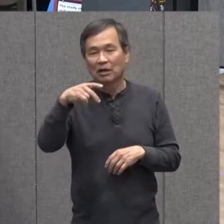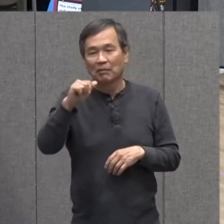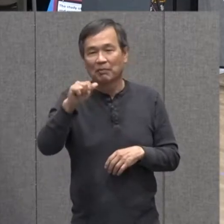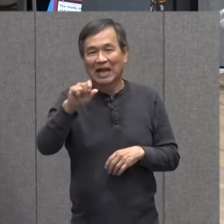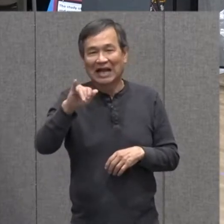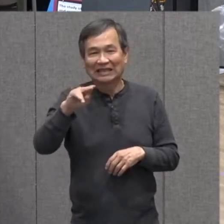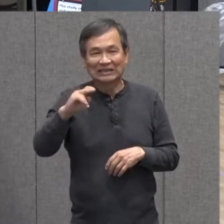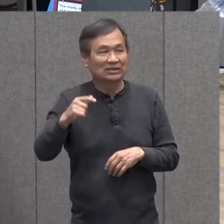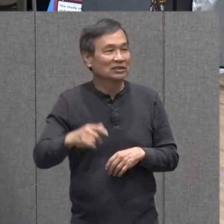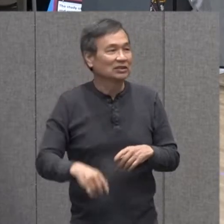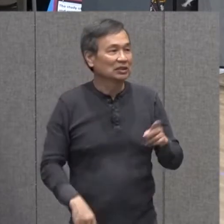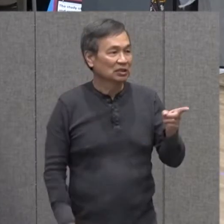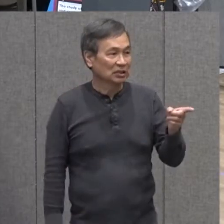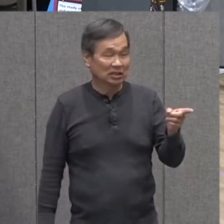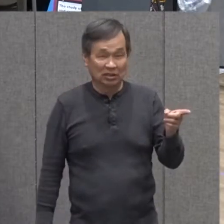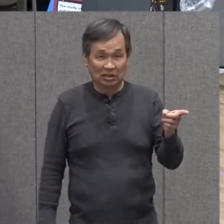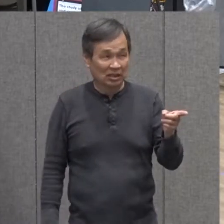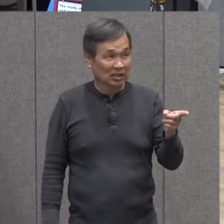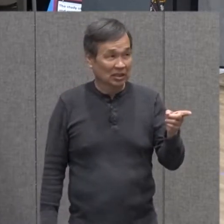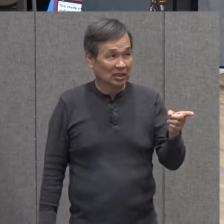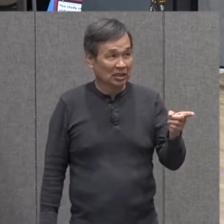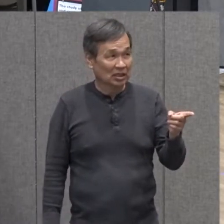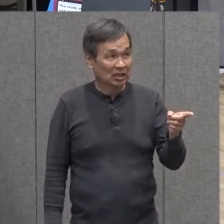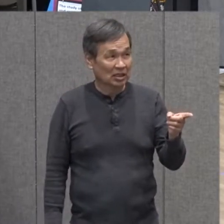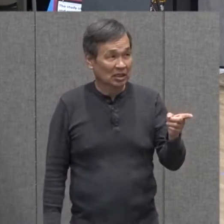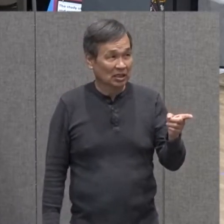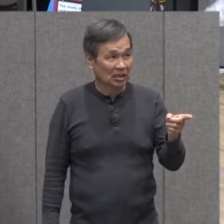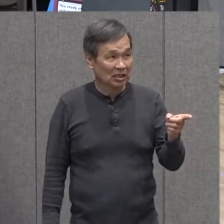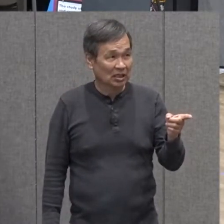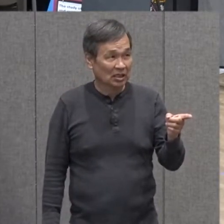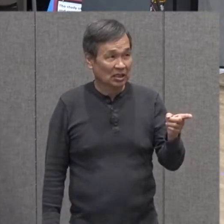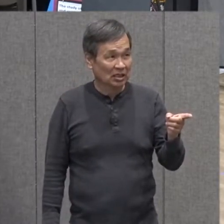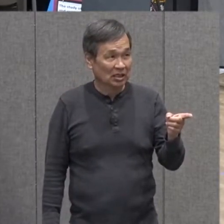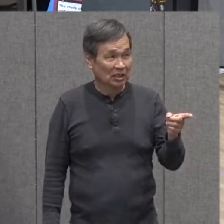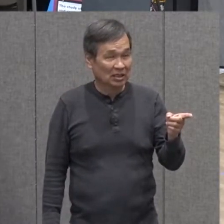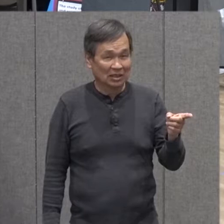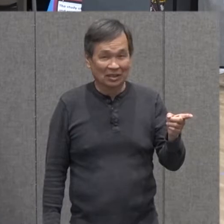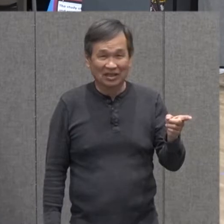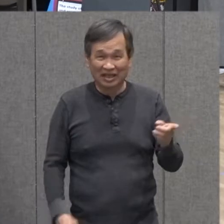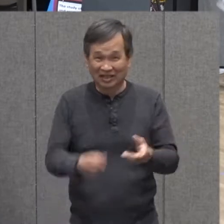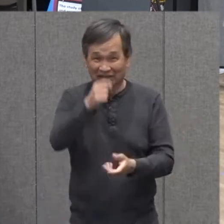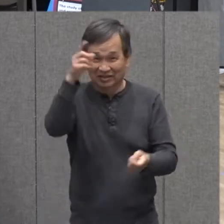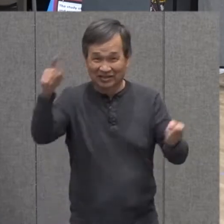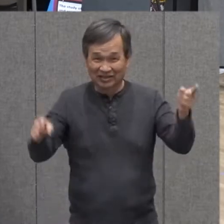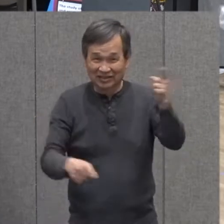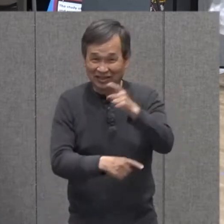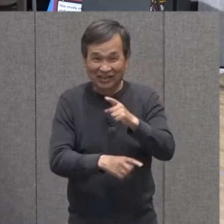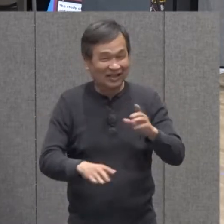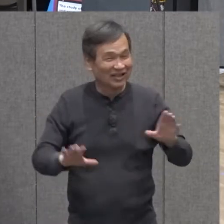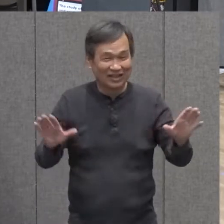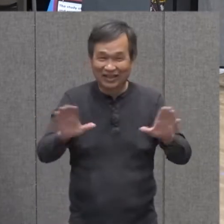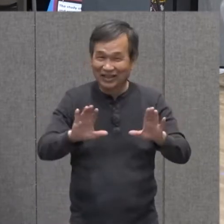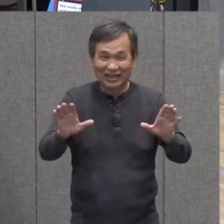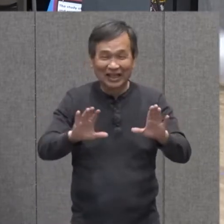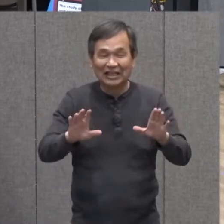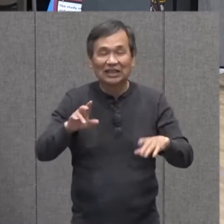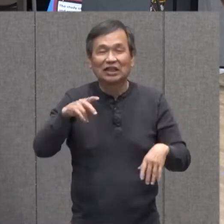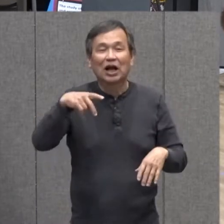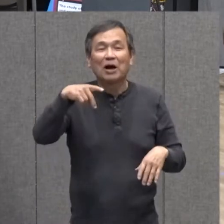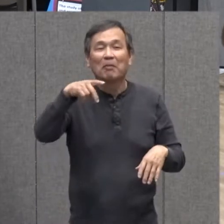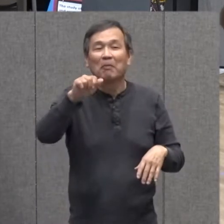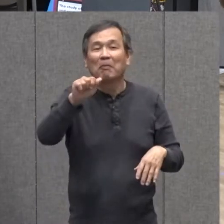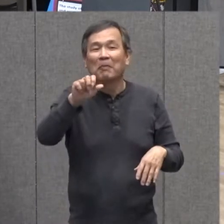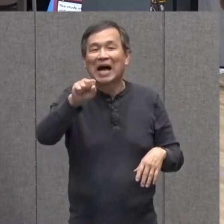shouldn't have. So if you're doing this, cross, pass, cross, pass, cross, pass. Esto cross. es pasando